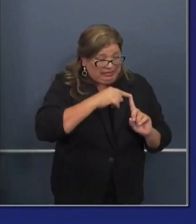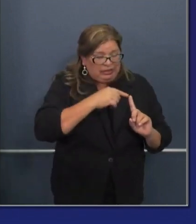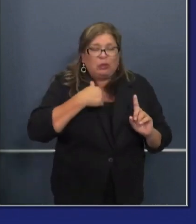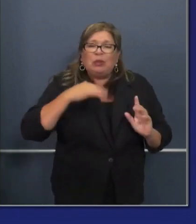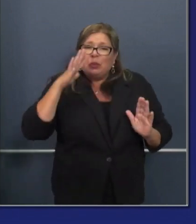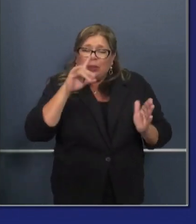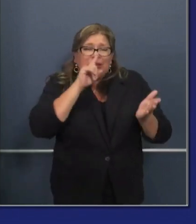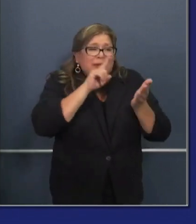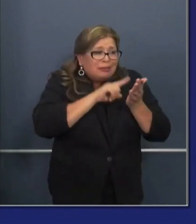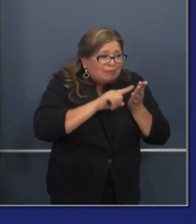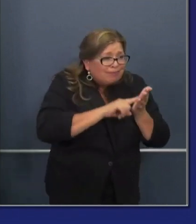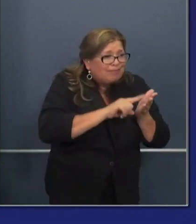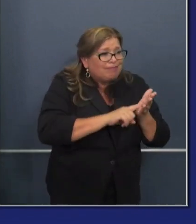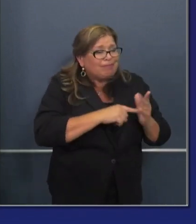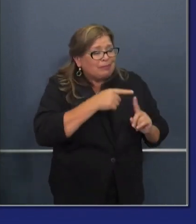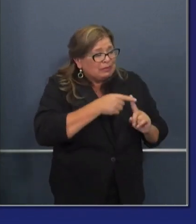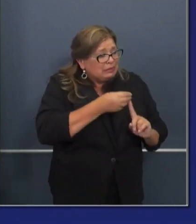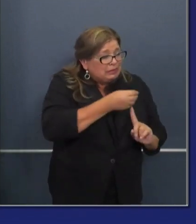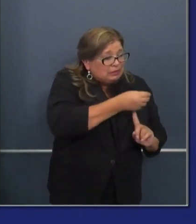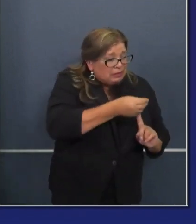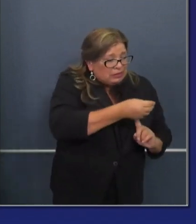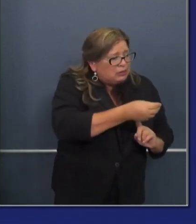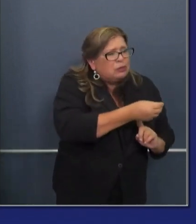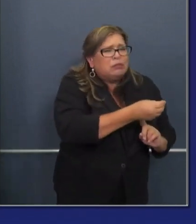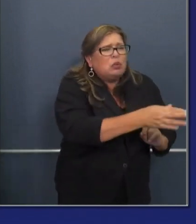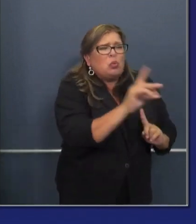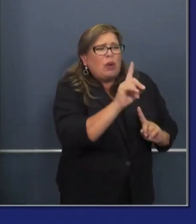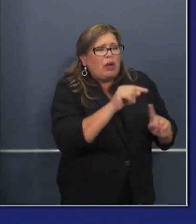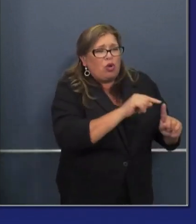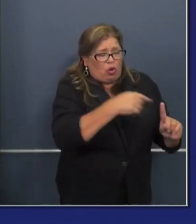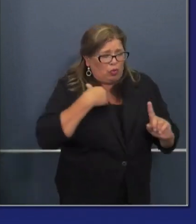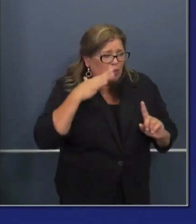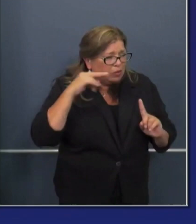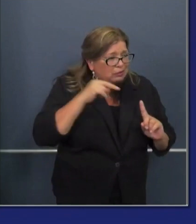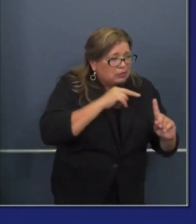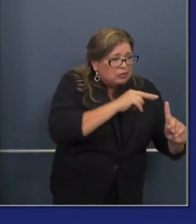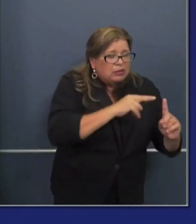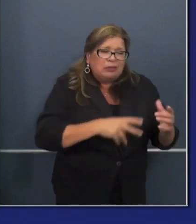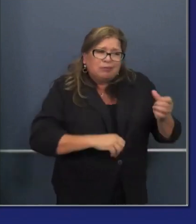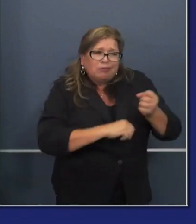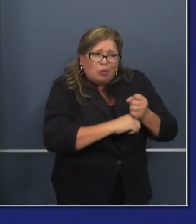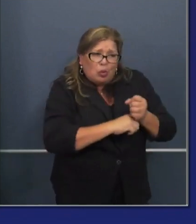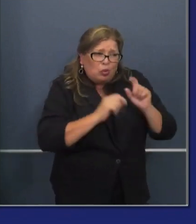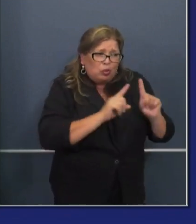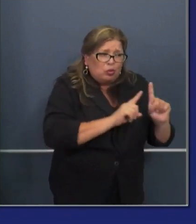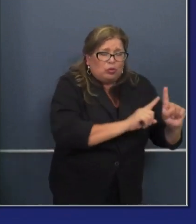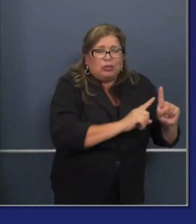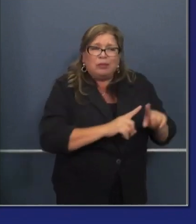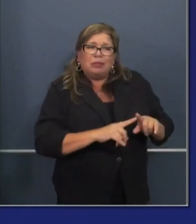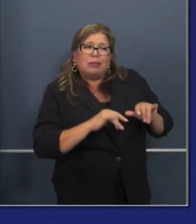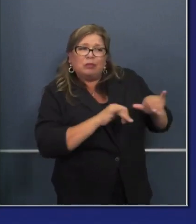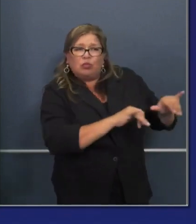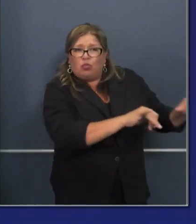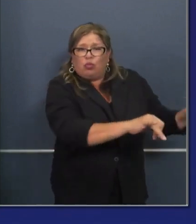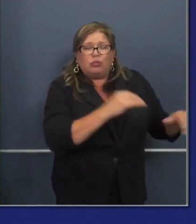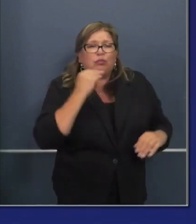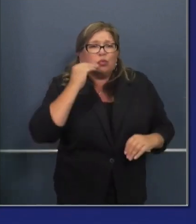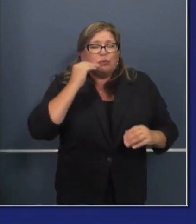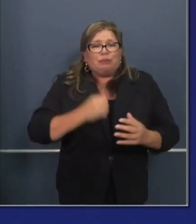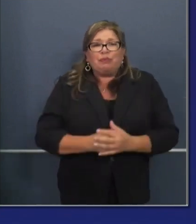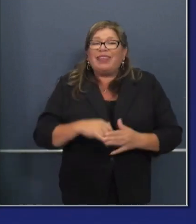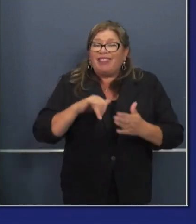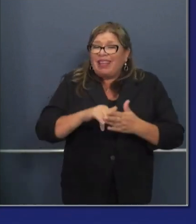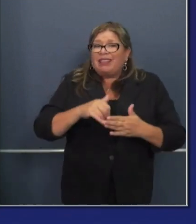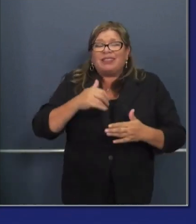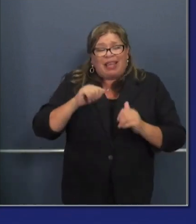investigation and contact tracing that we know is necessary to keep the spread of COVID contained. We also just